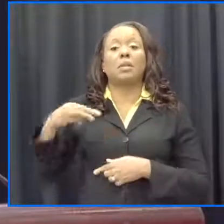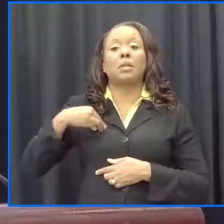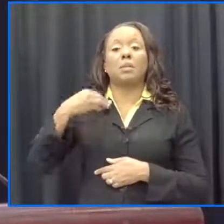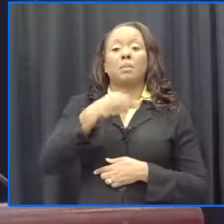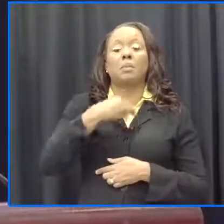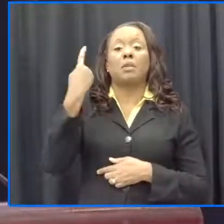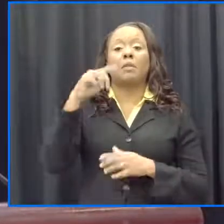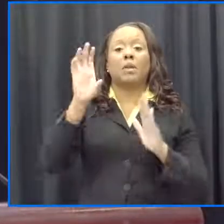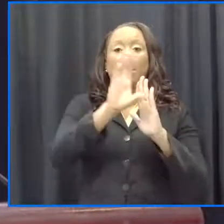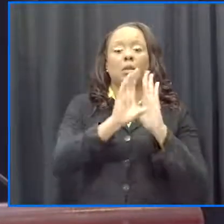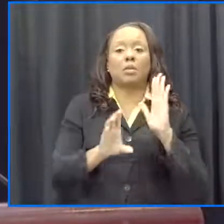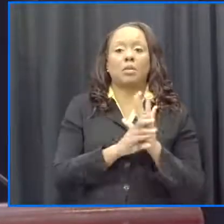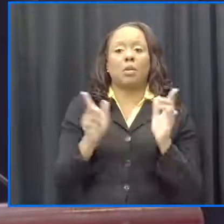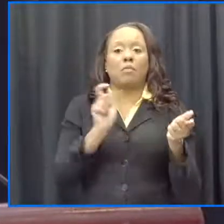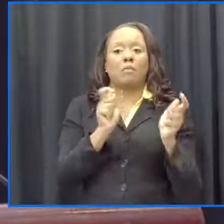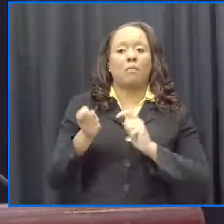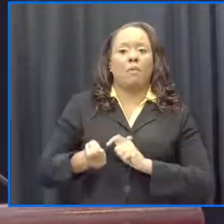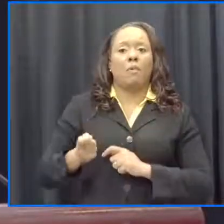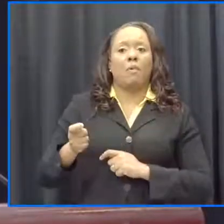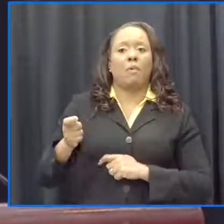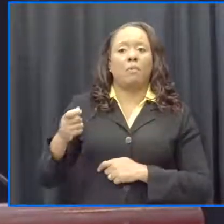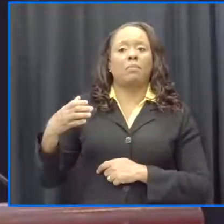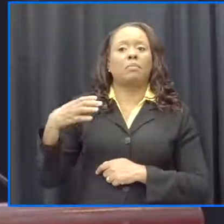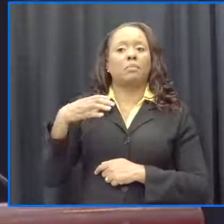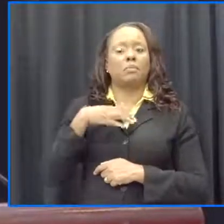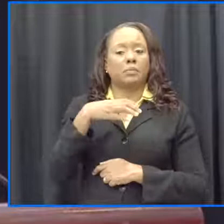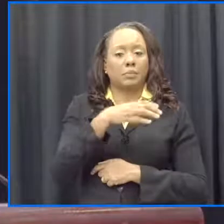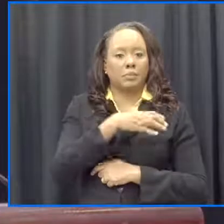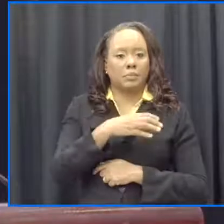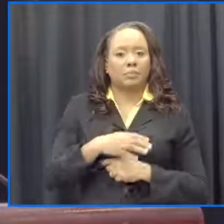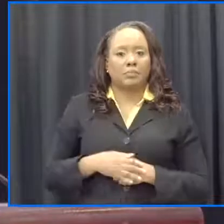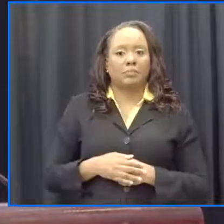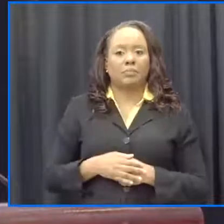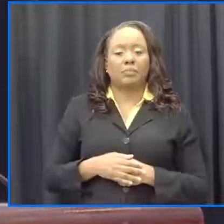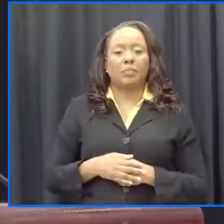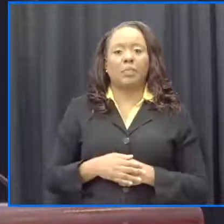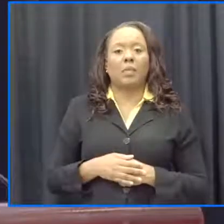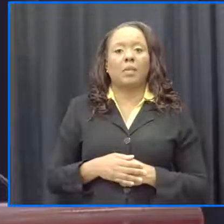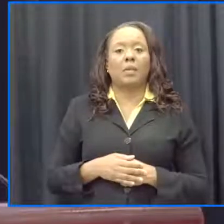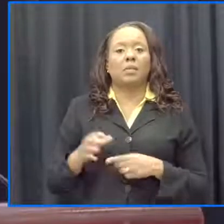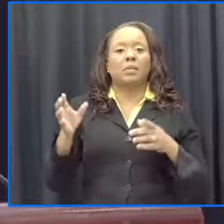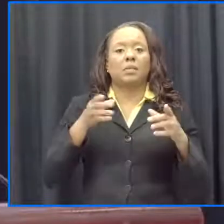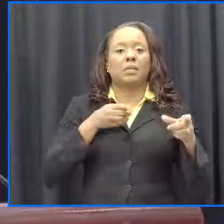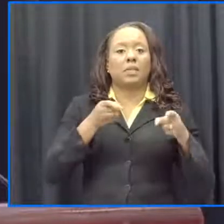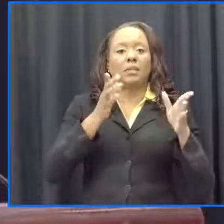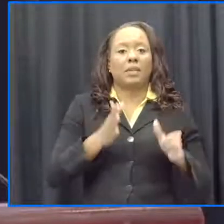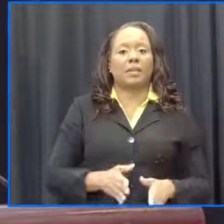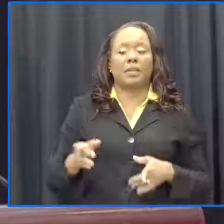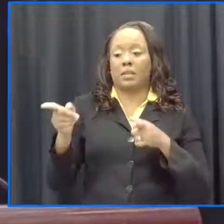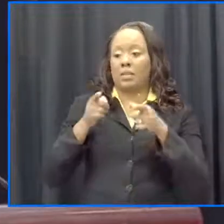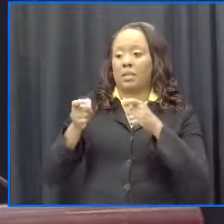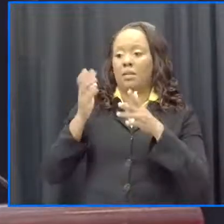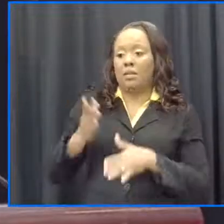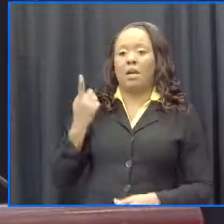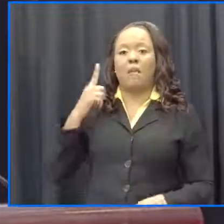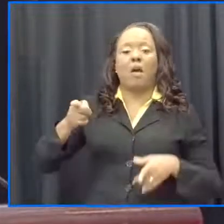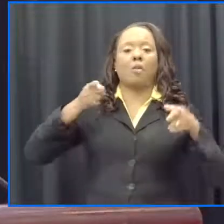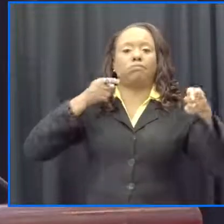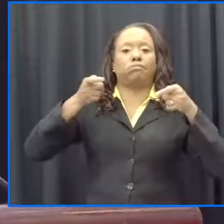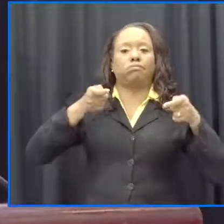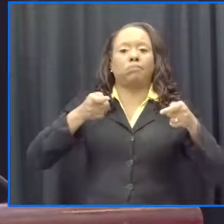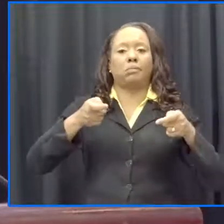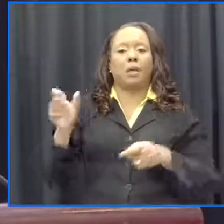Blackman, and members of the Constitutional Reform Commission, Ms. Gail Atkins, Director General for